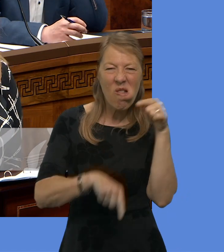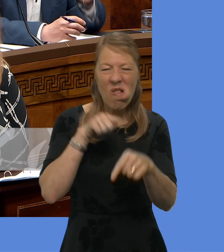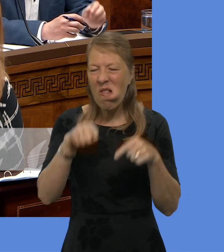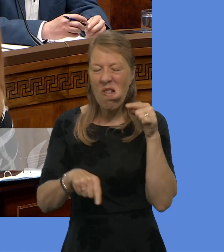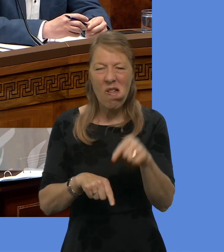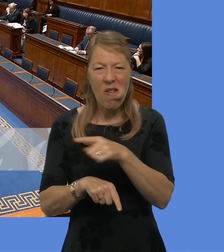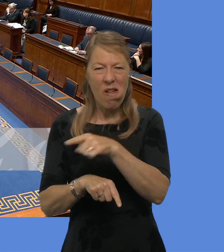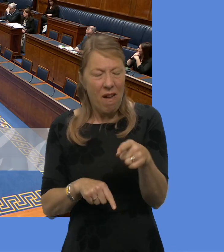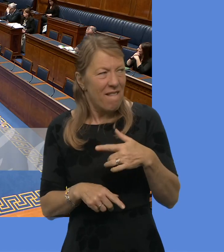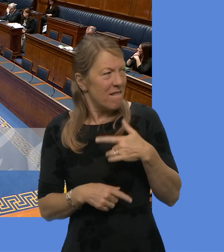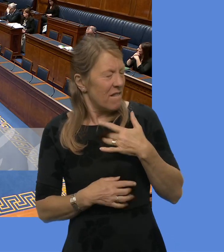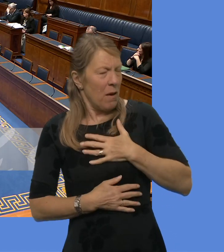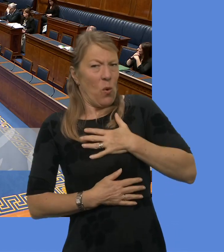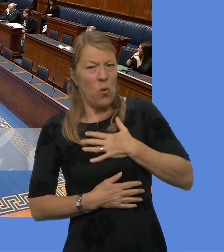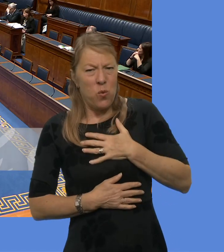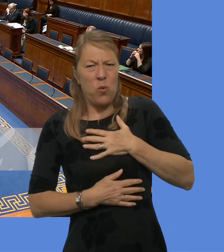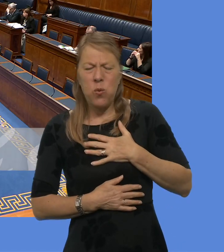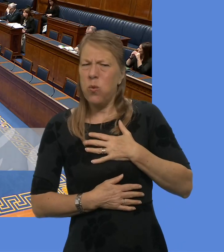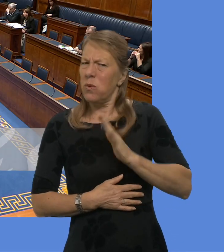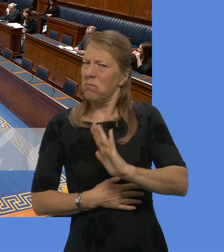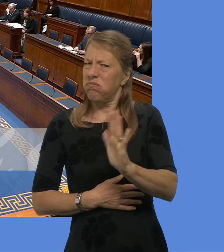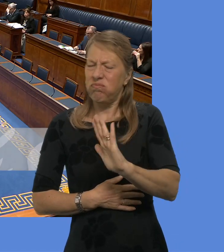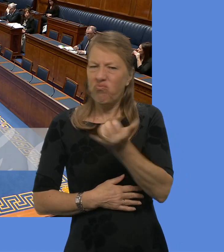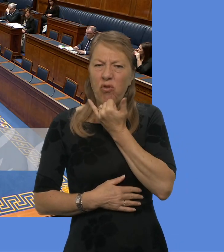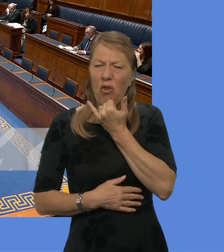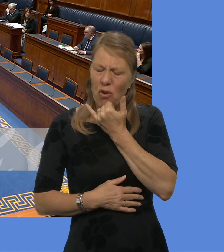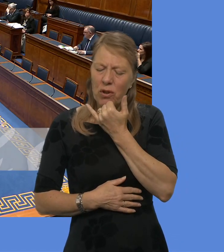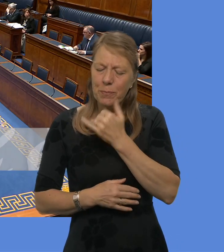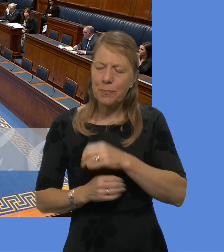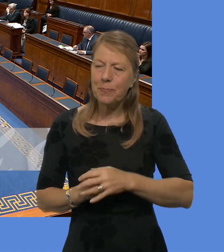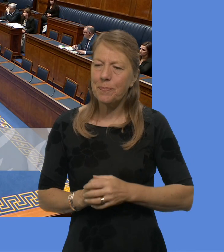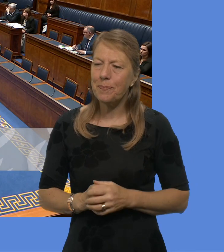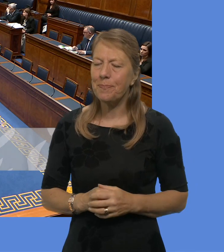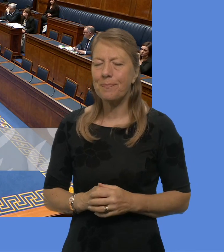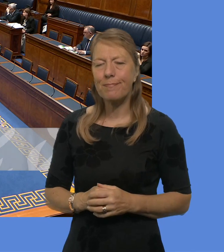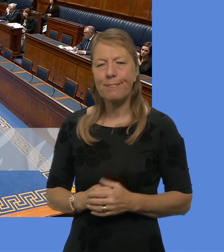vulnerable. Mr Gildernew isn't in his place. I call Nick Matheson.